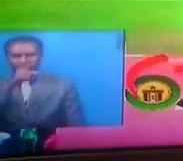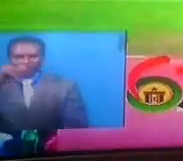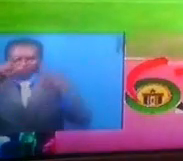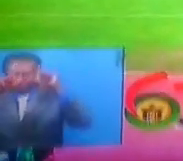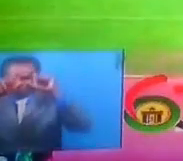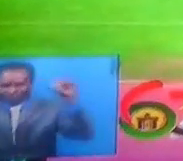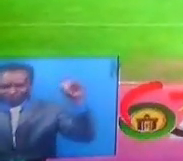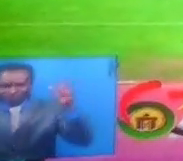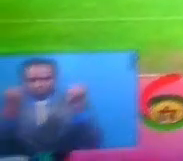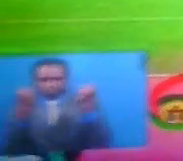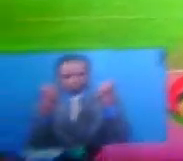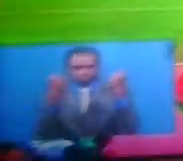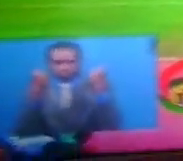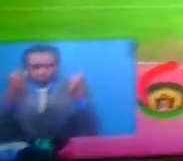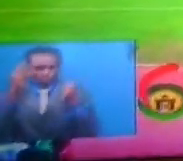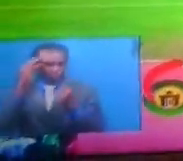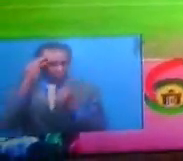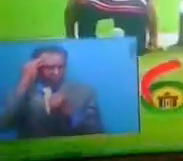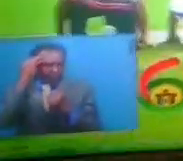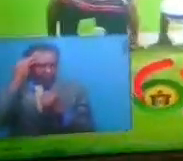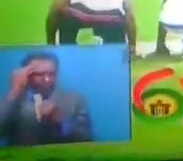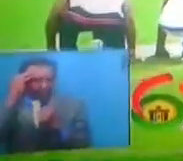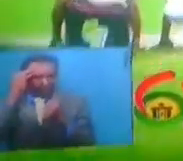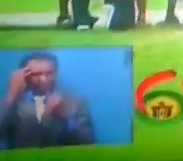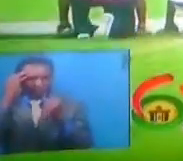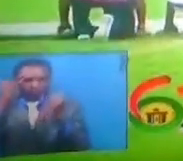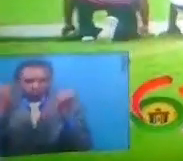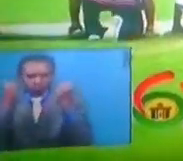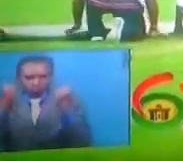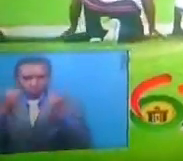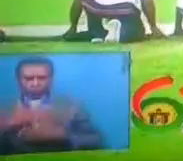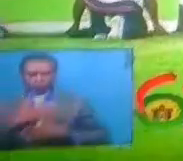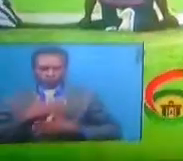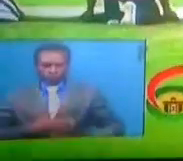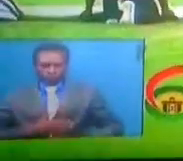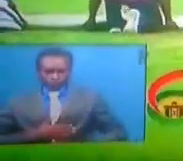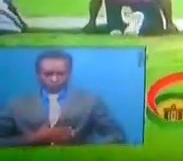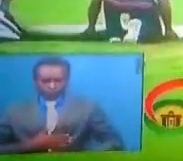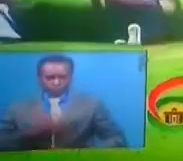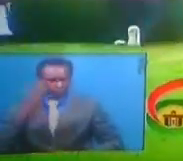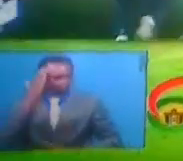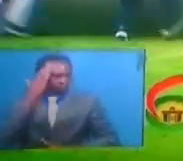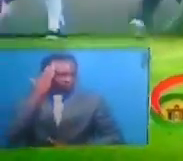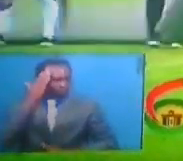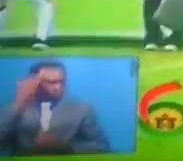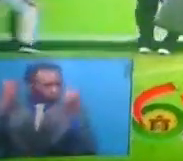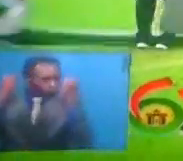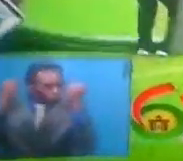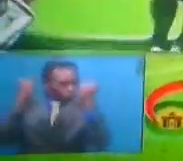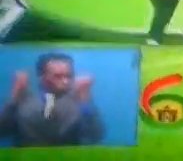Strong mind, strong body. Yes. Of course, you need a strong mind to be able to withstand some of the very